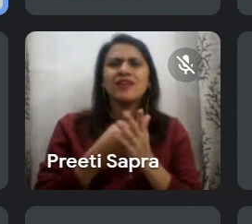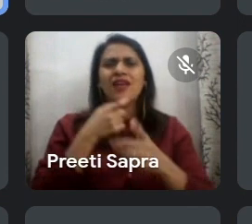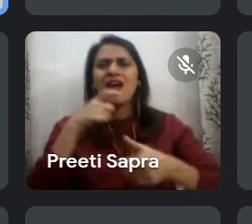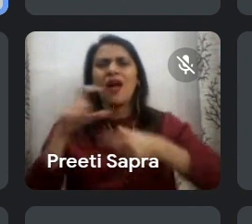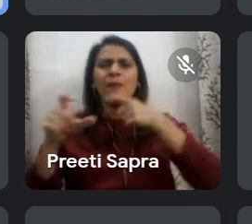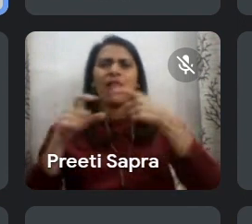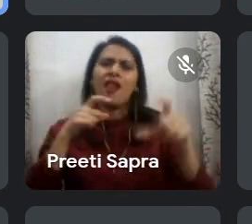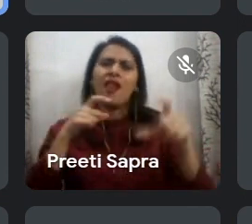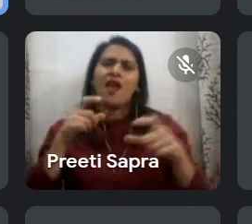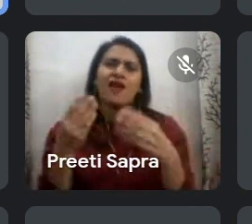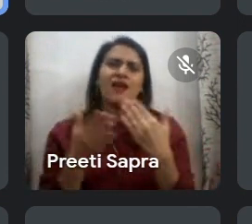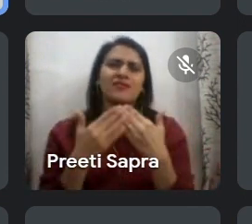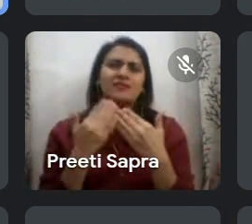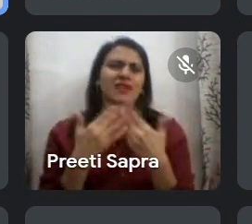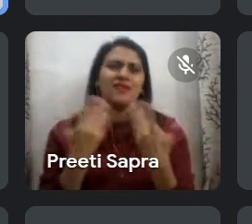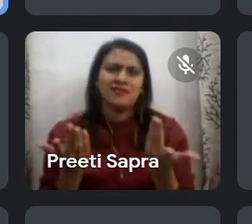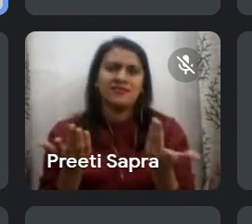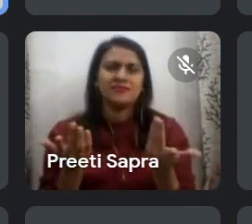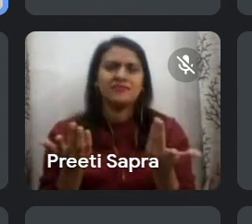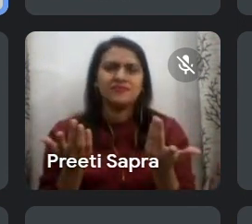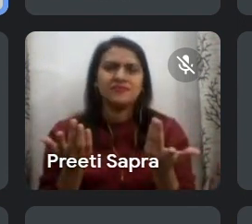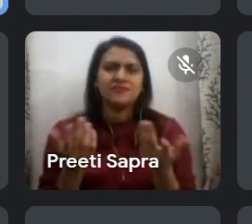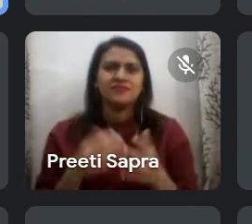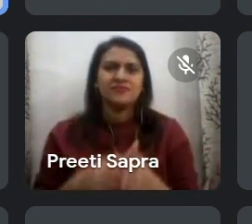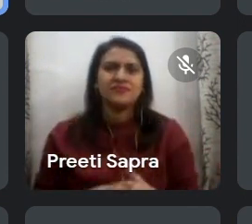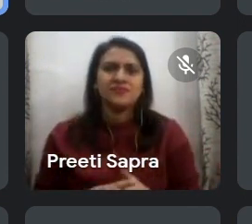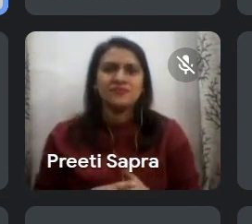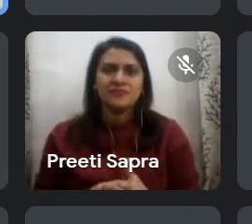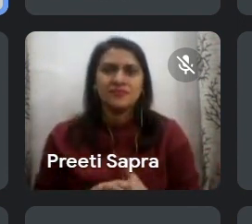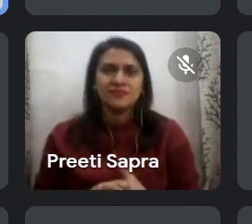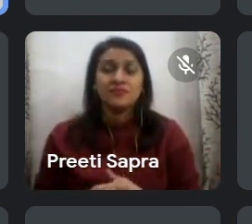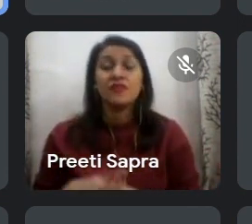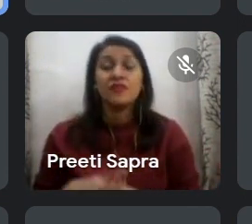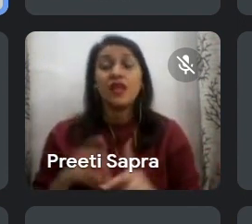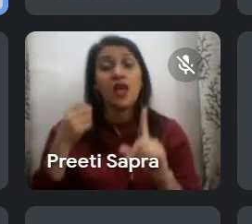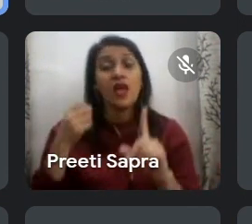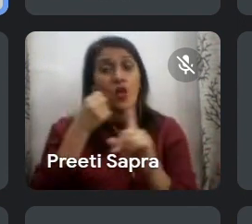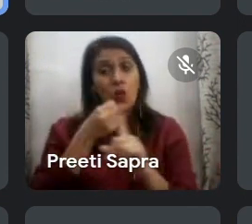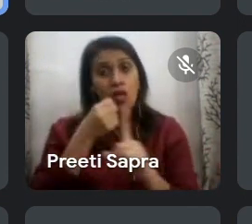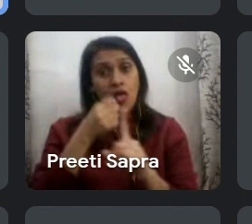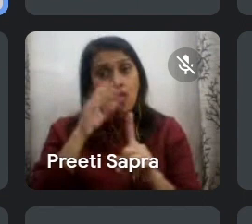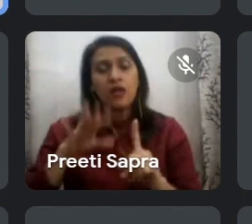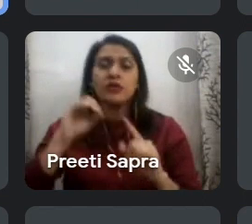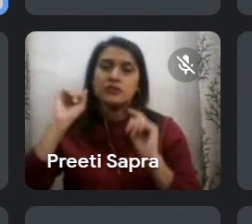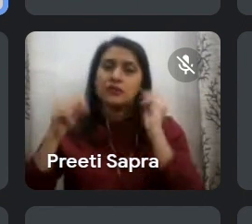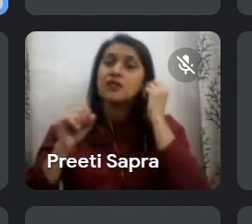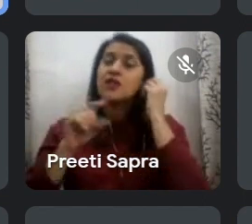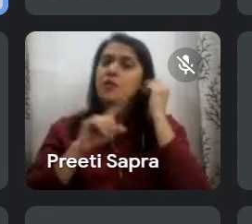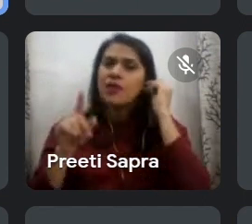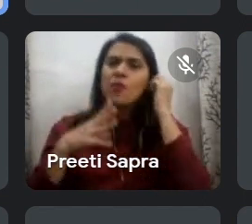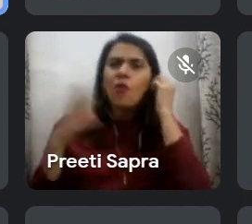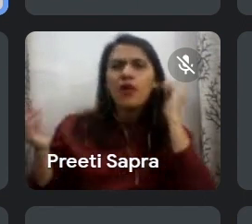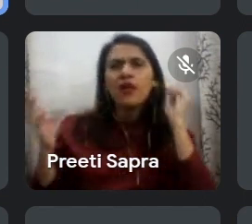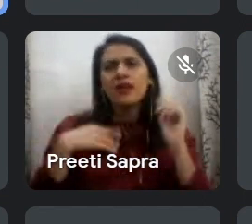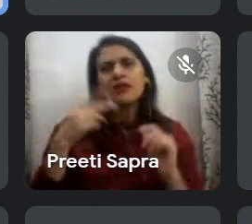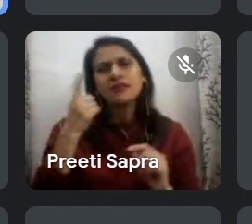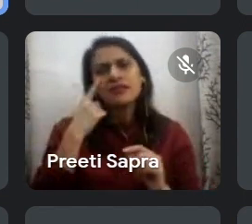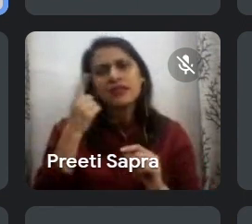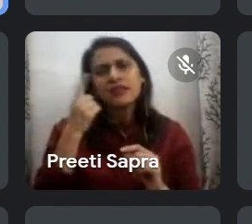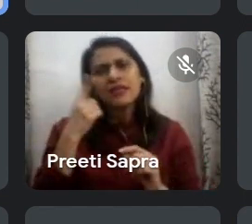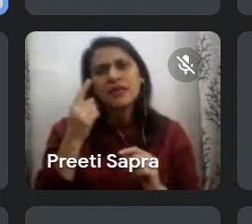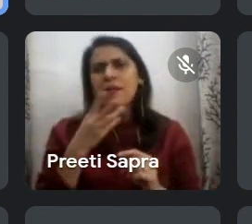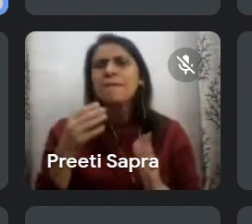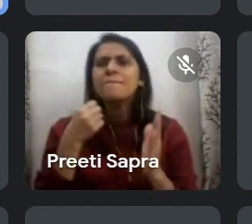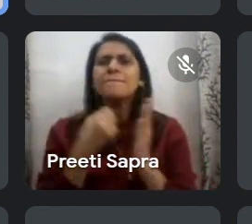that's, I mean, we use heavy words like advocacy, and that's definitely there, but that's for the outside. One of the most basic things that